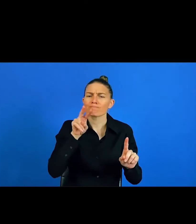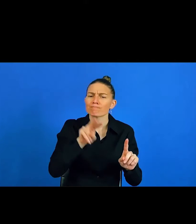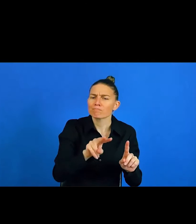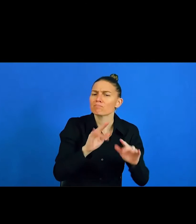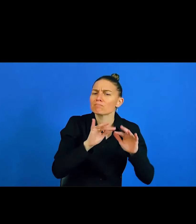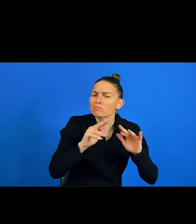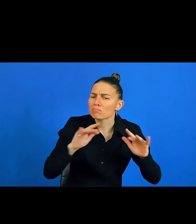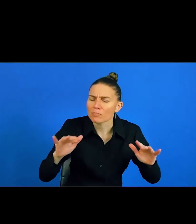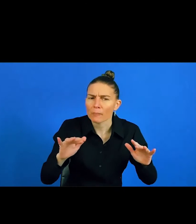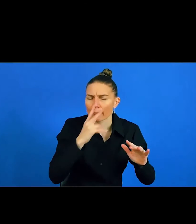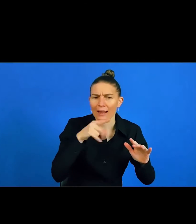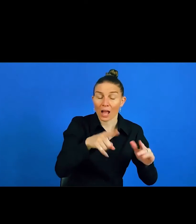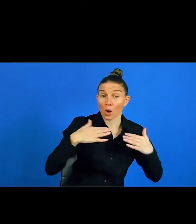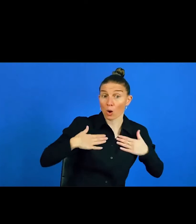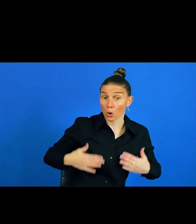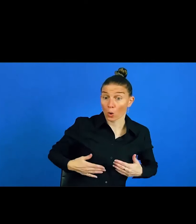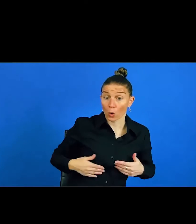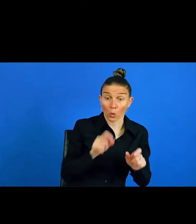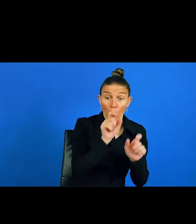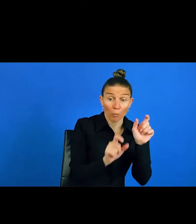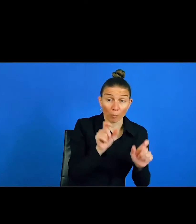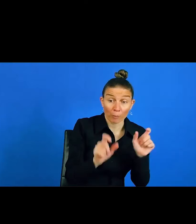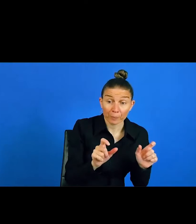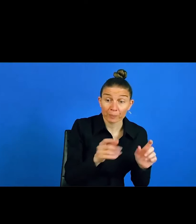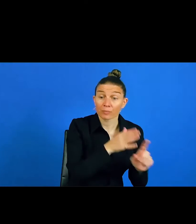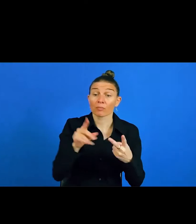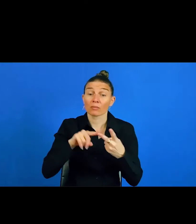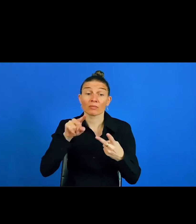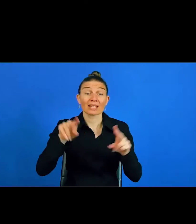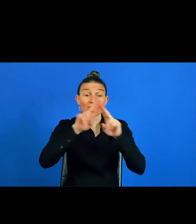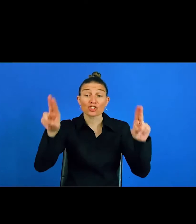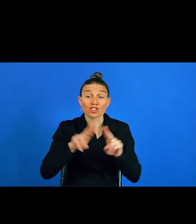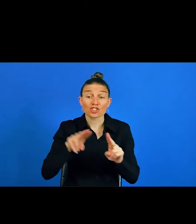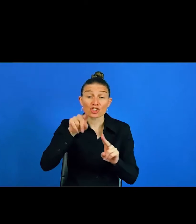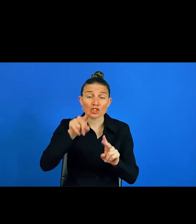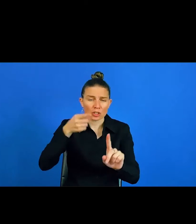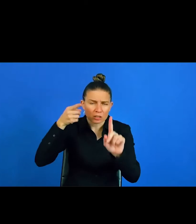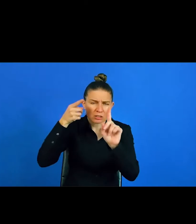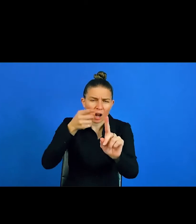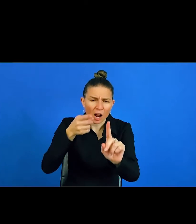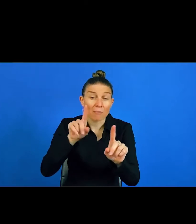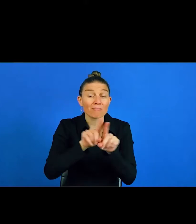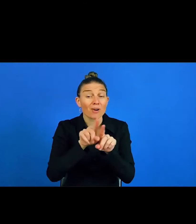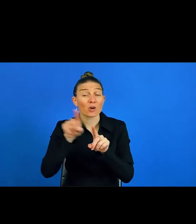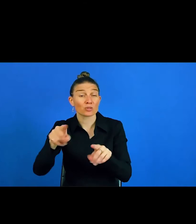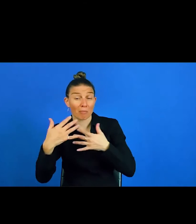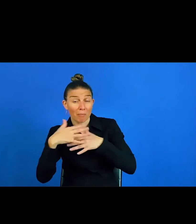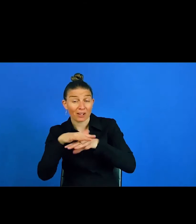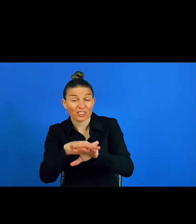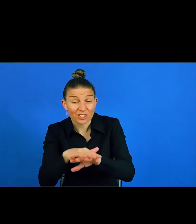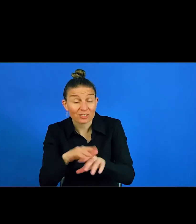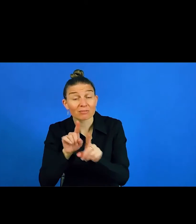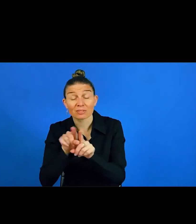findings in the areas that you've identified to support the Bangladeshi government to create a more inclusive employment